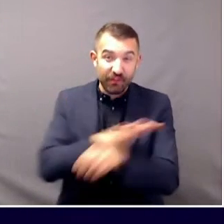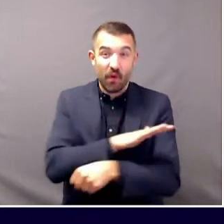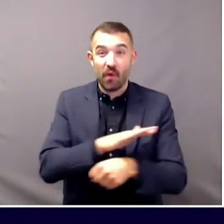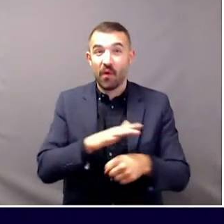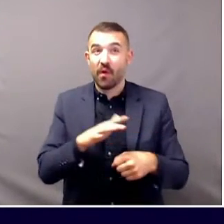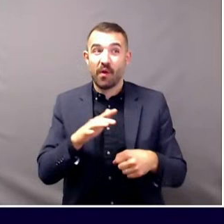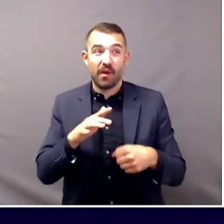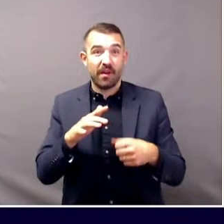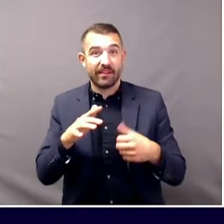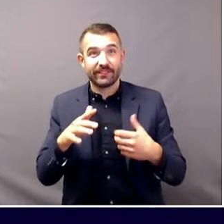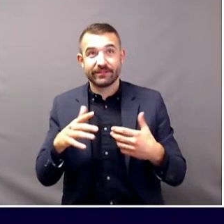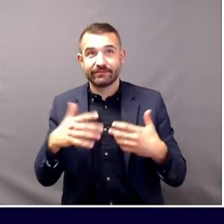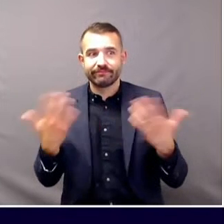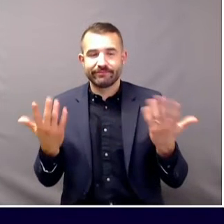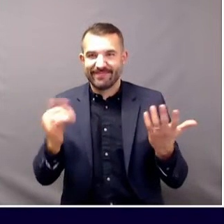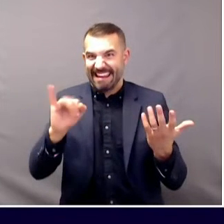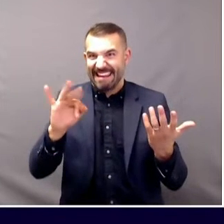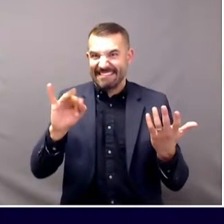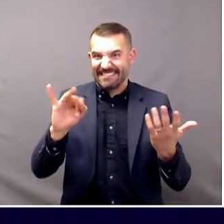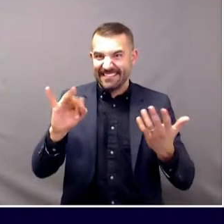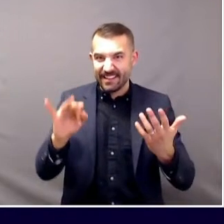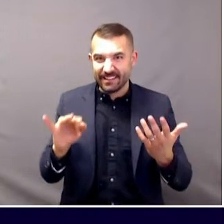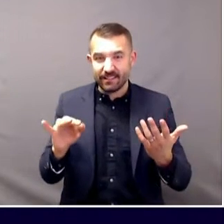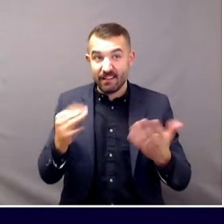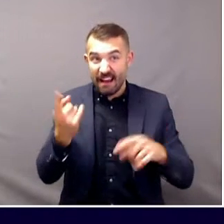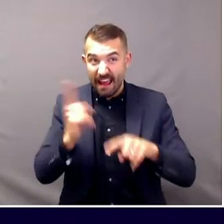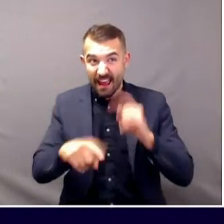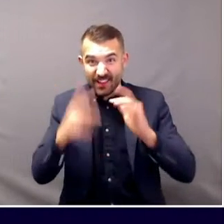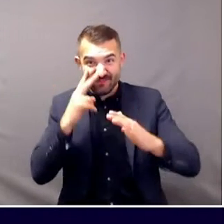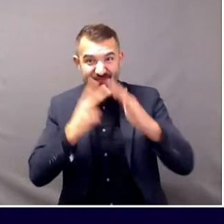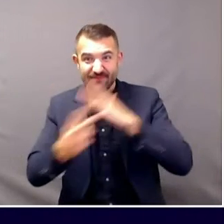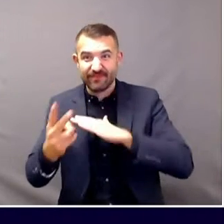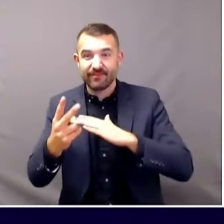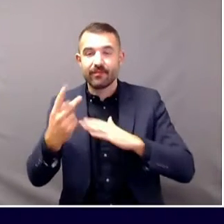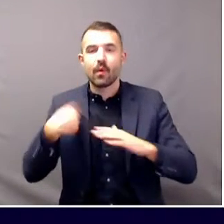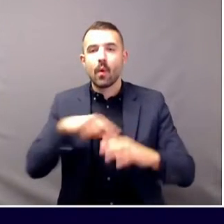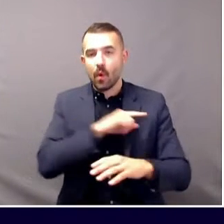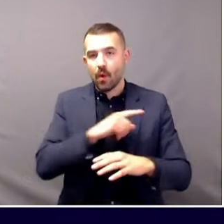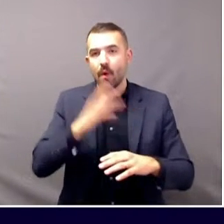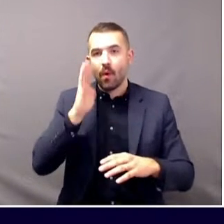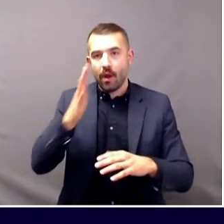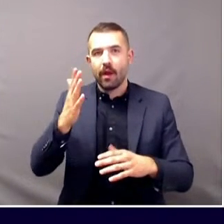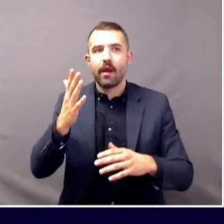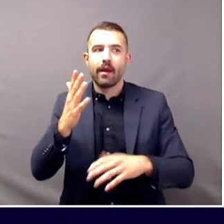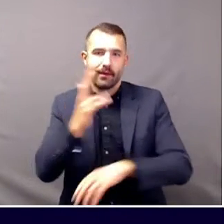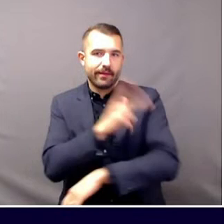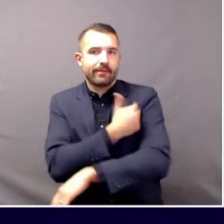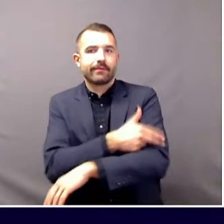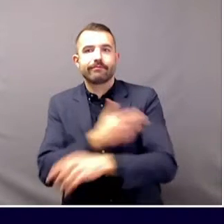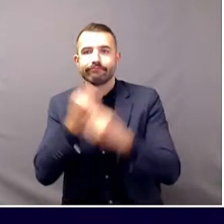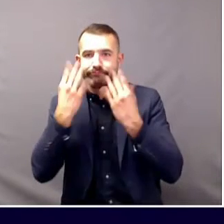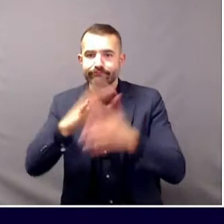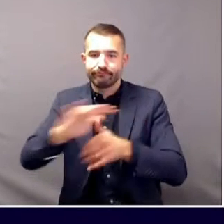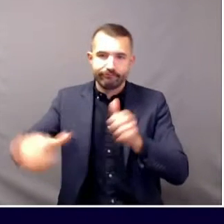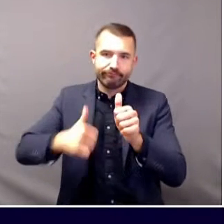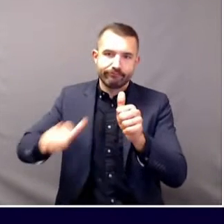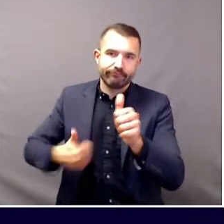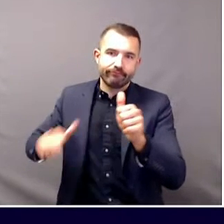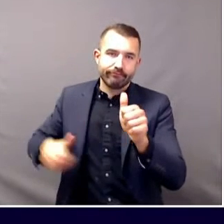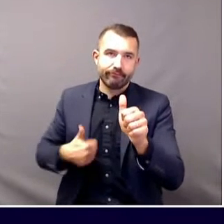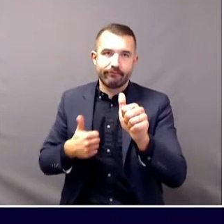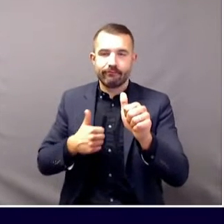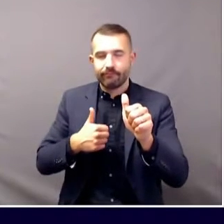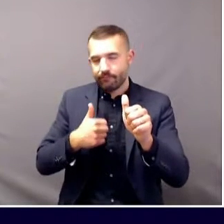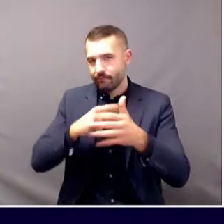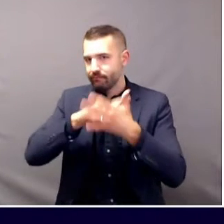amount of headroom in the hospitalization system to accommodate patients, especially and even those who are requiring